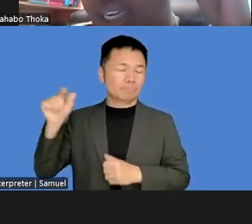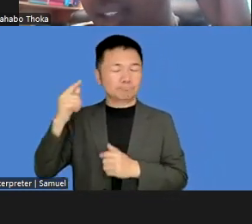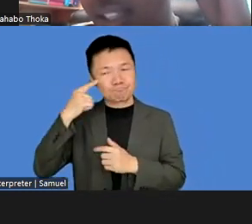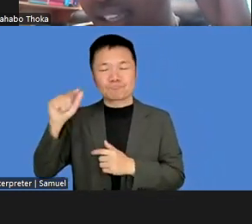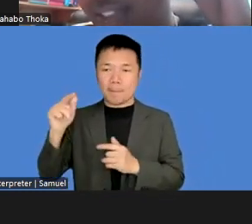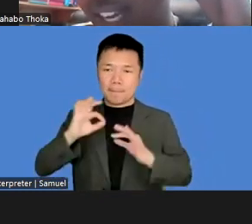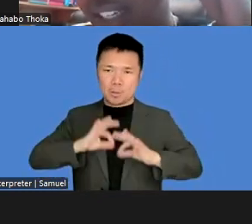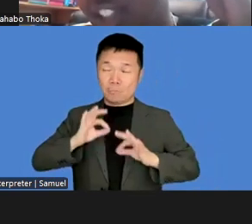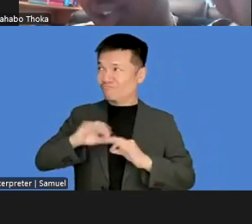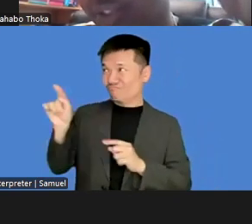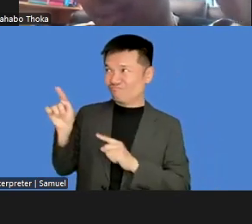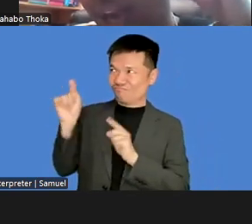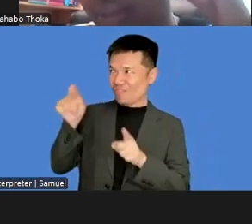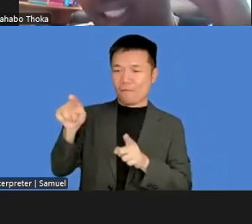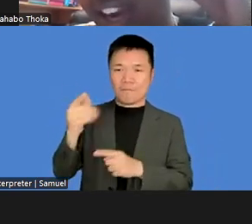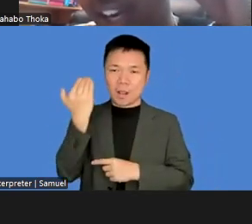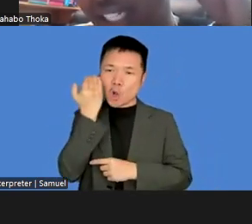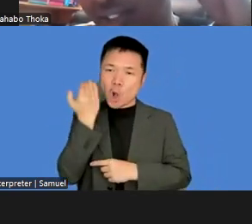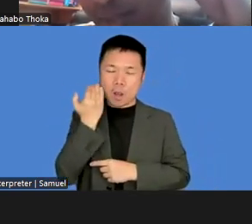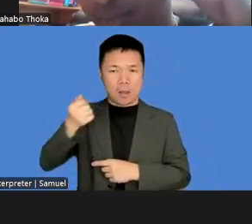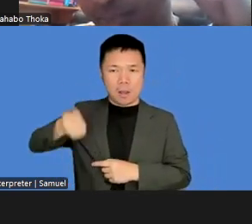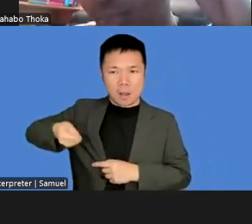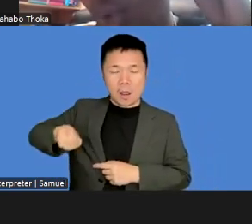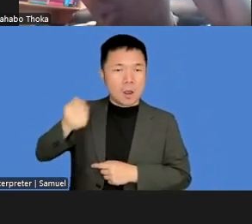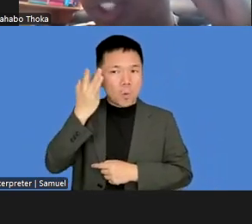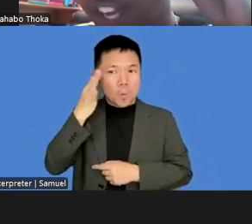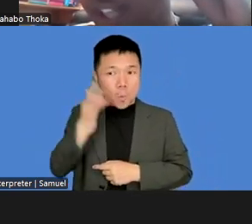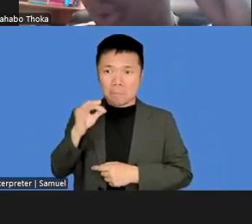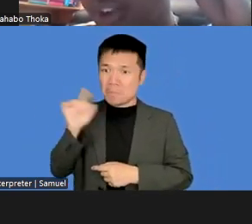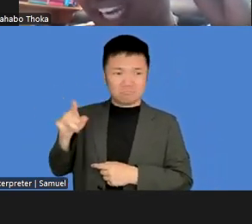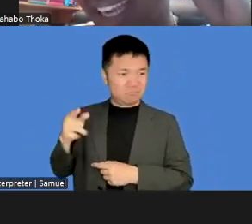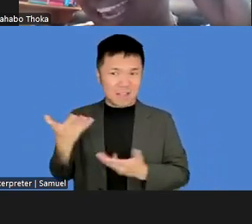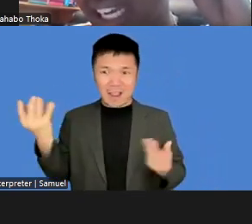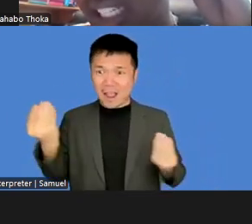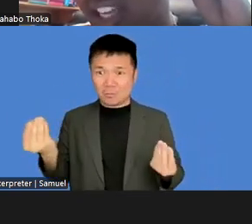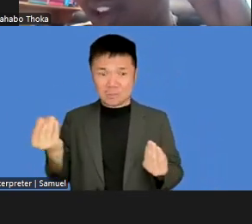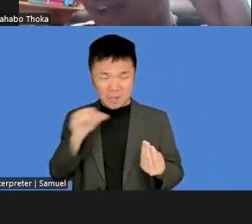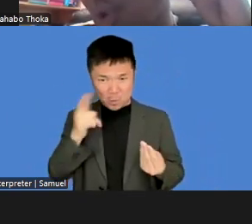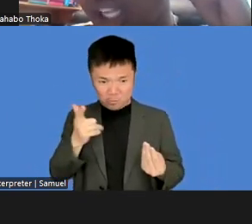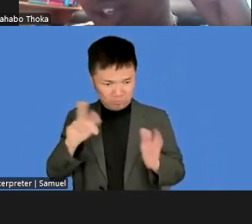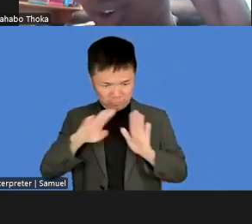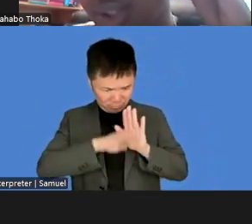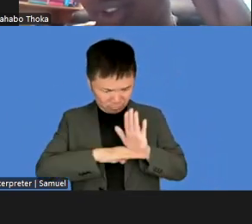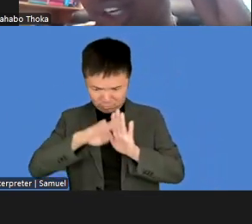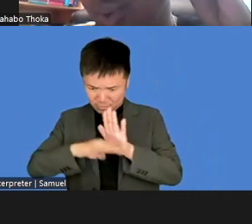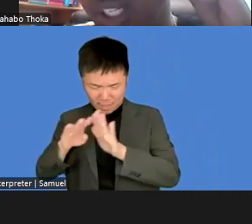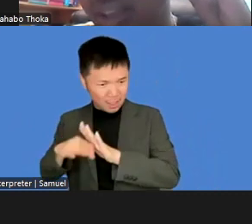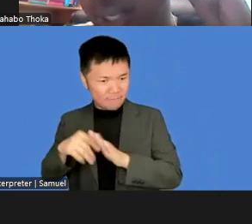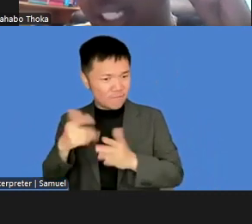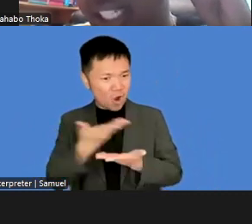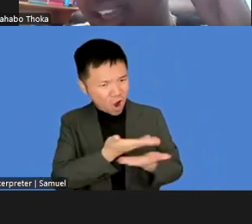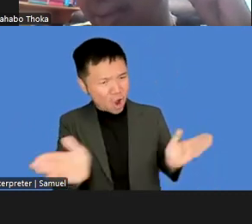court seeking the invalidation of the department's directives, which failed to provide guidelines for all categories of learners